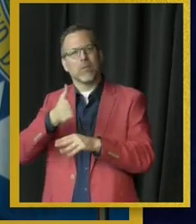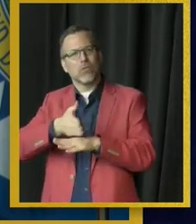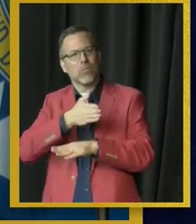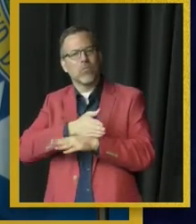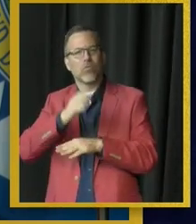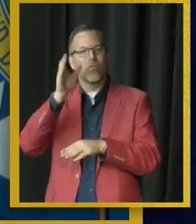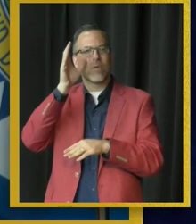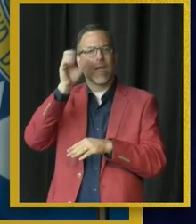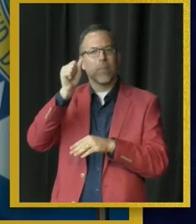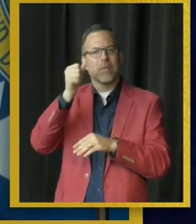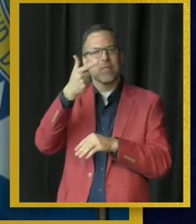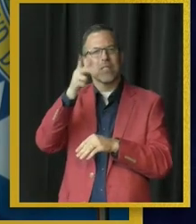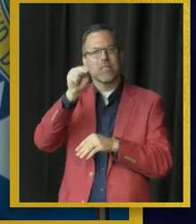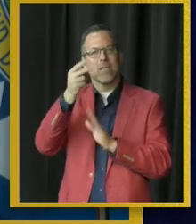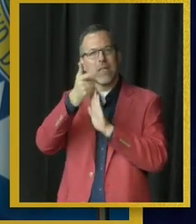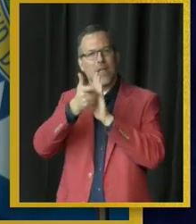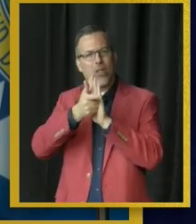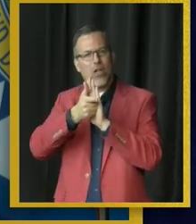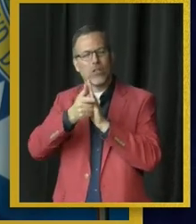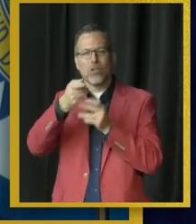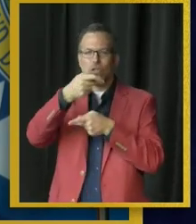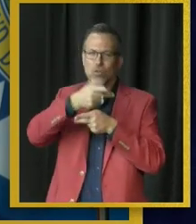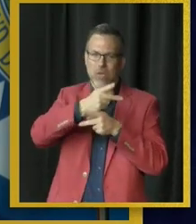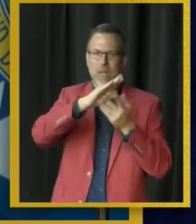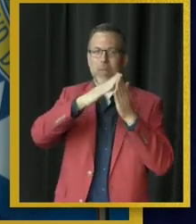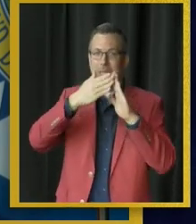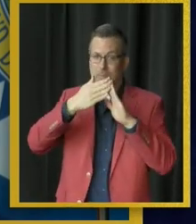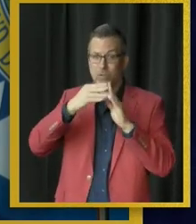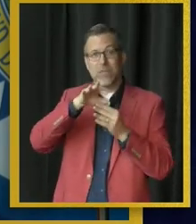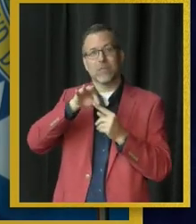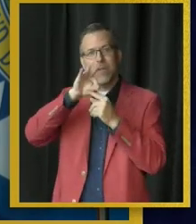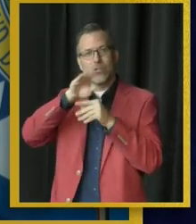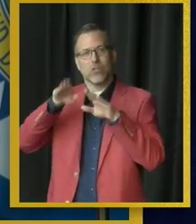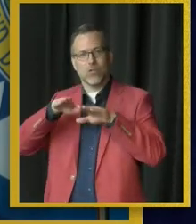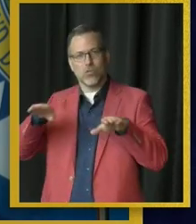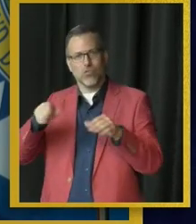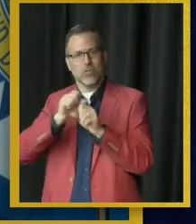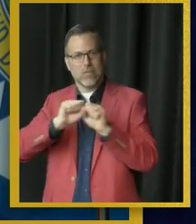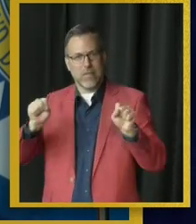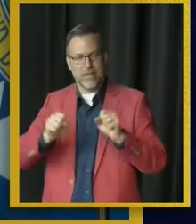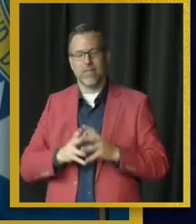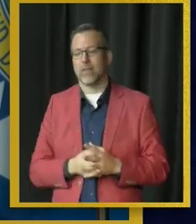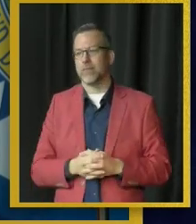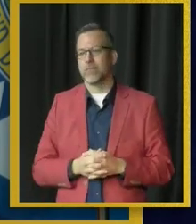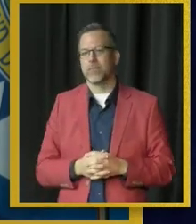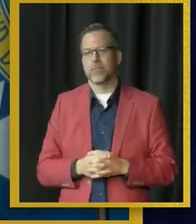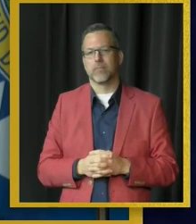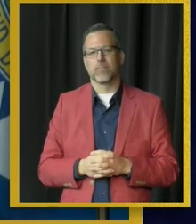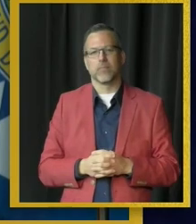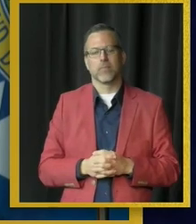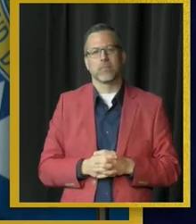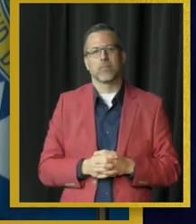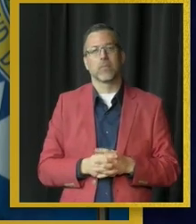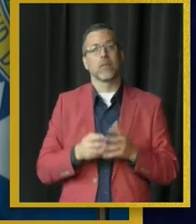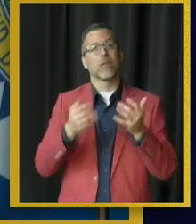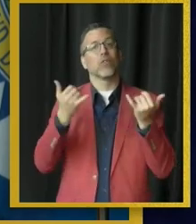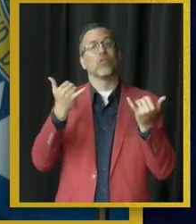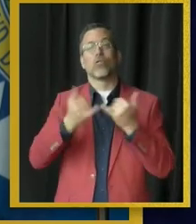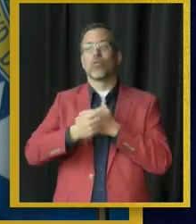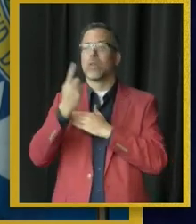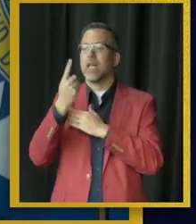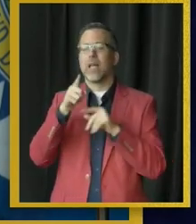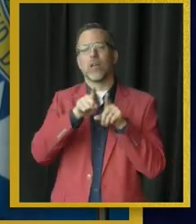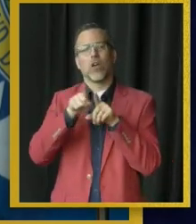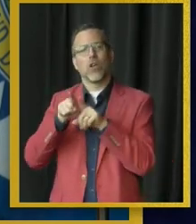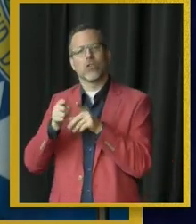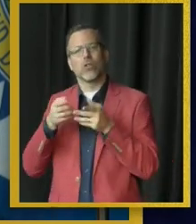laws, needed to keep our communities, especially our children, safe. Today, let us also reflect on